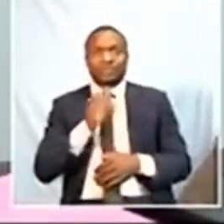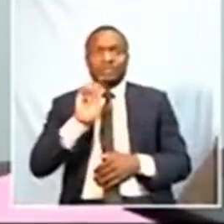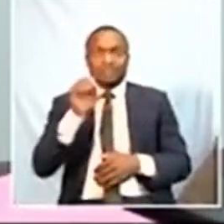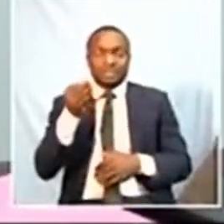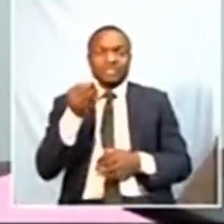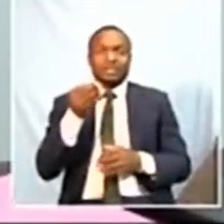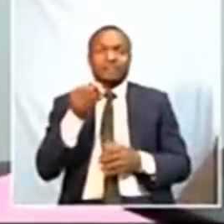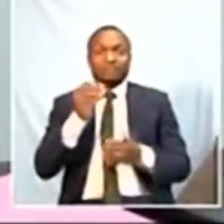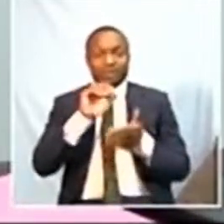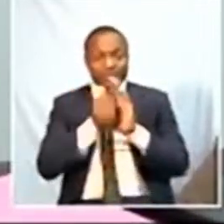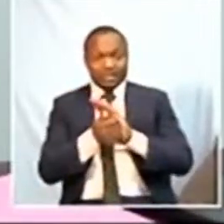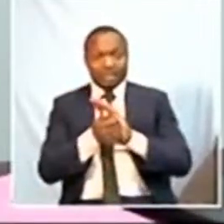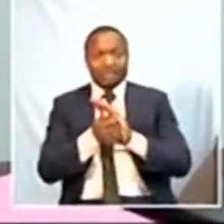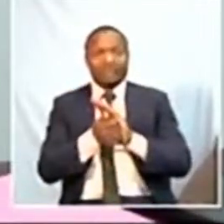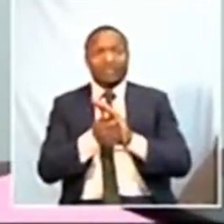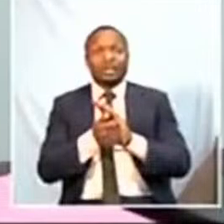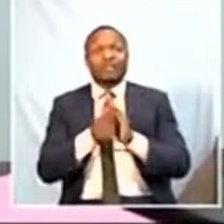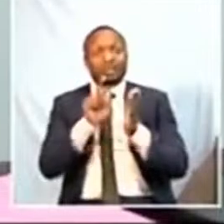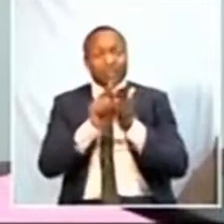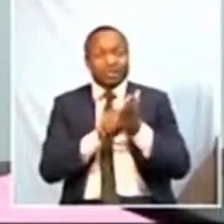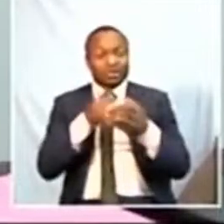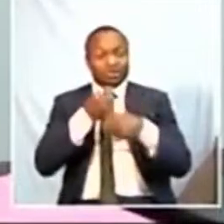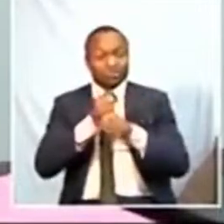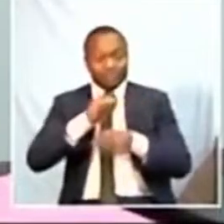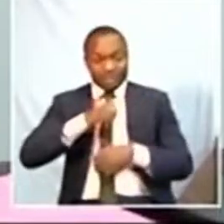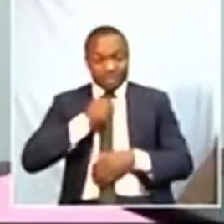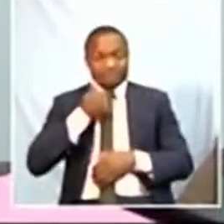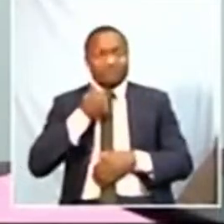as seated here. So come with it so that